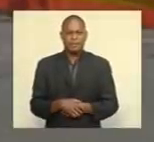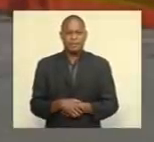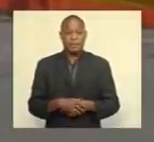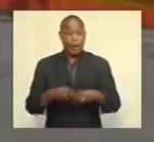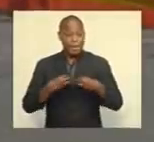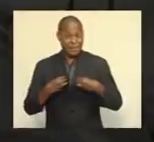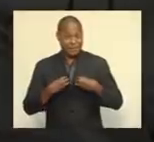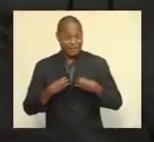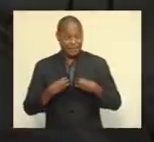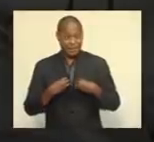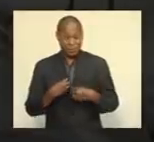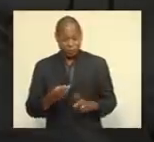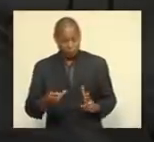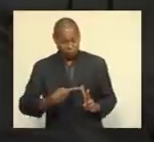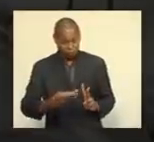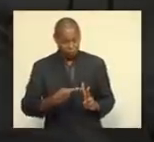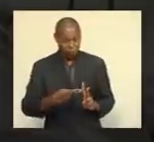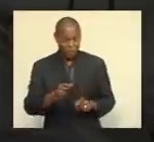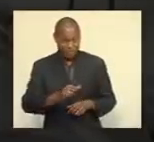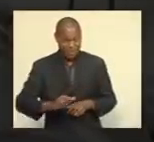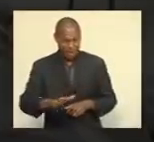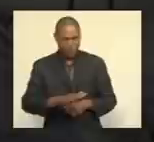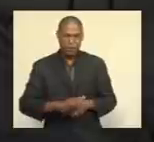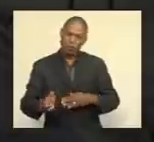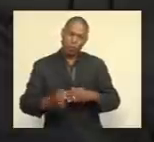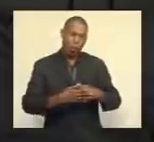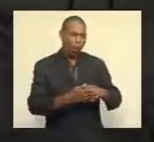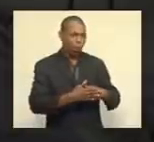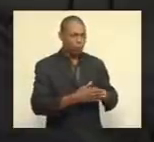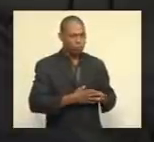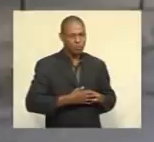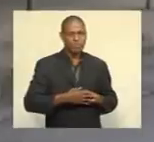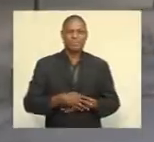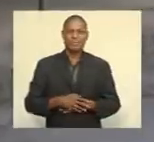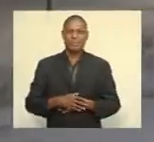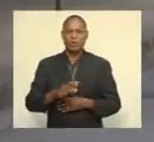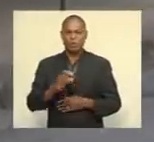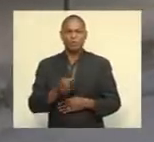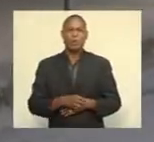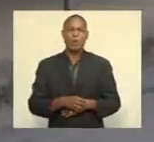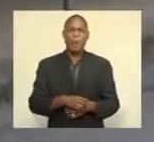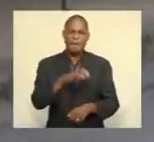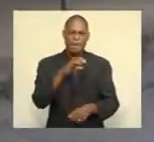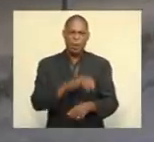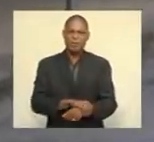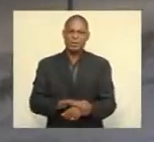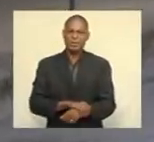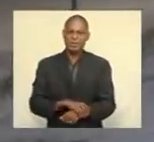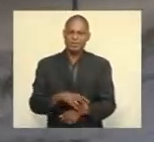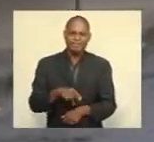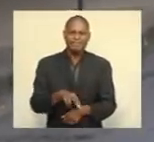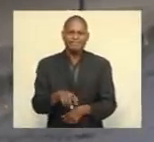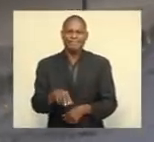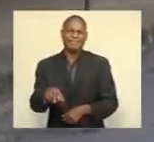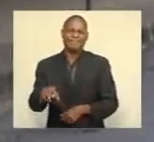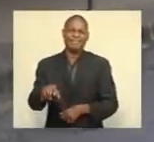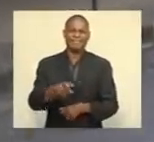Businesses in both the areas were also closed. Officers were in foot patrol as some people were still loitering in